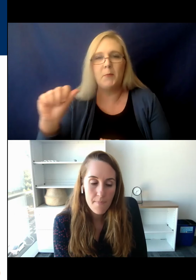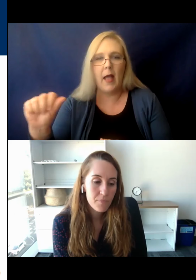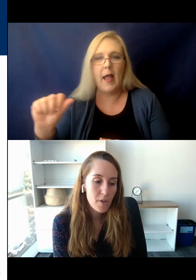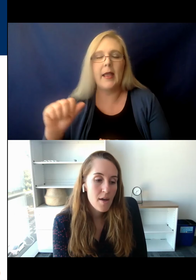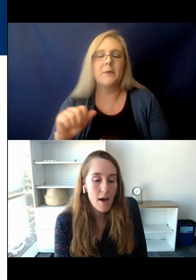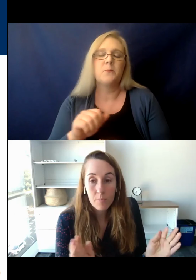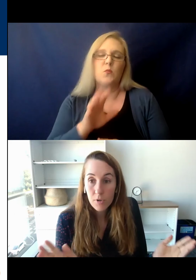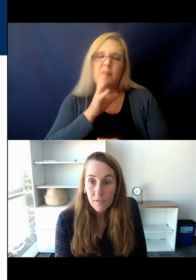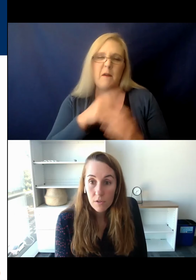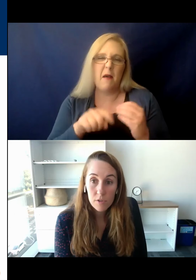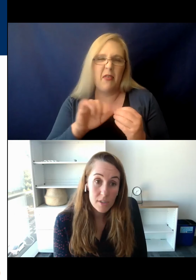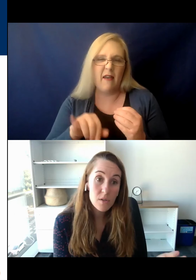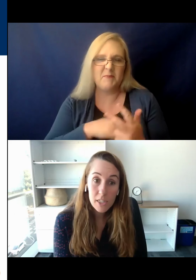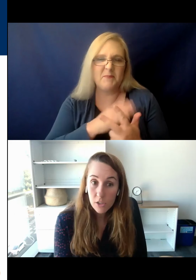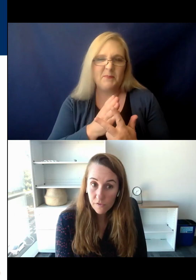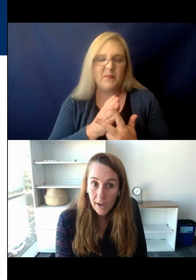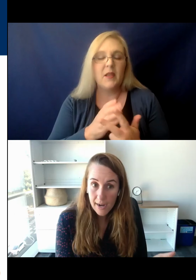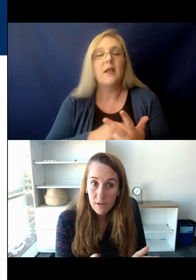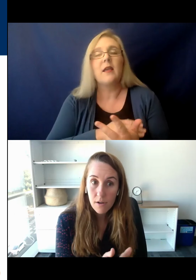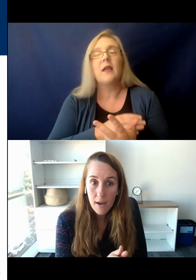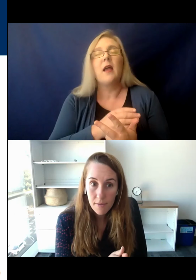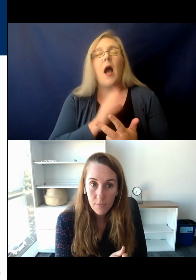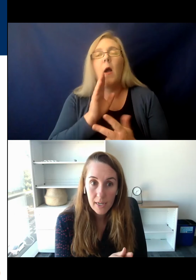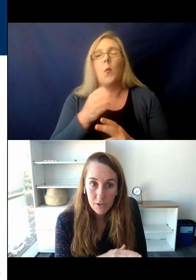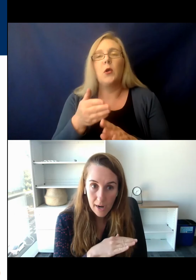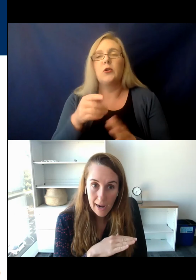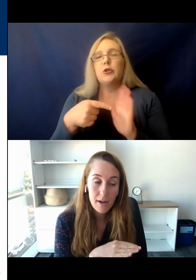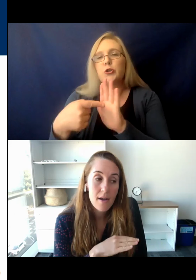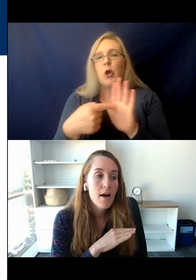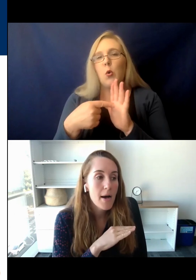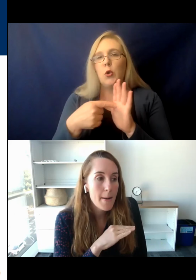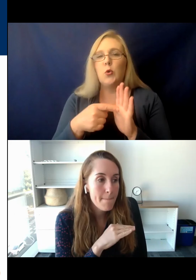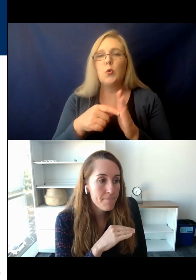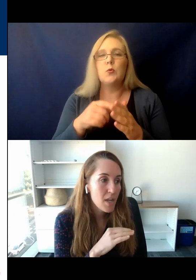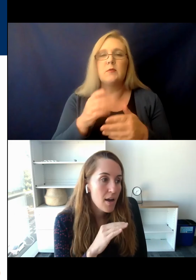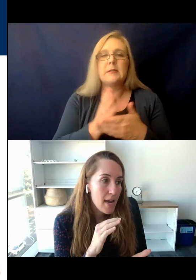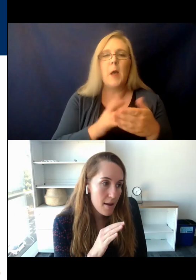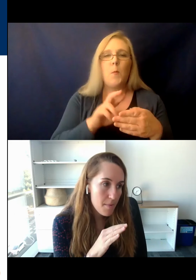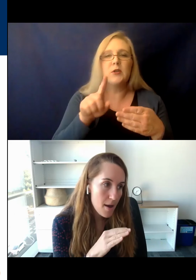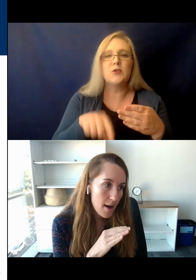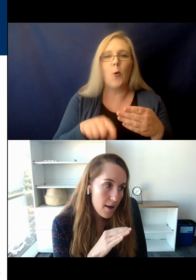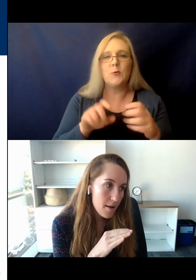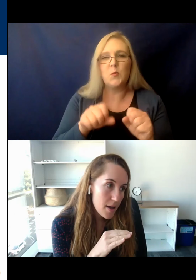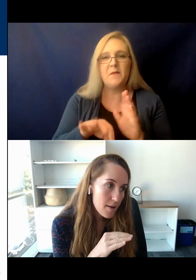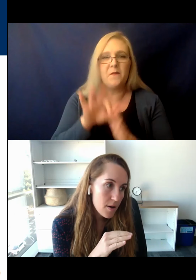work. I will preview the results that we do find that we can track